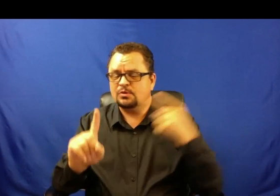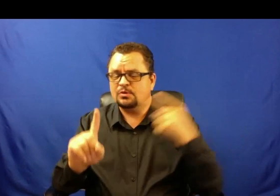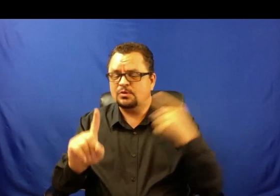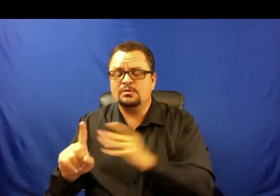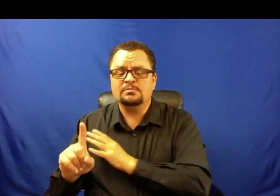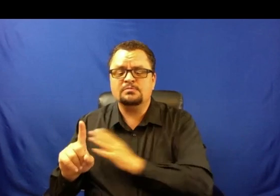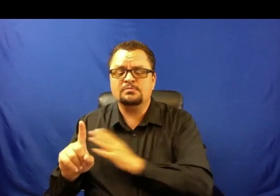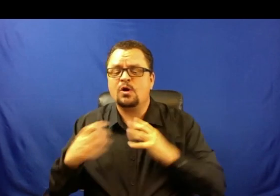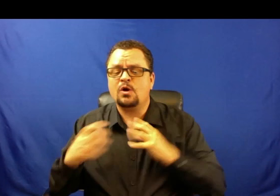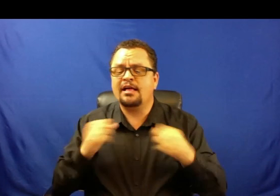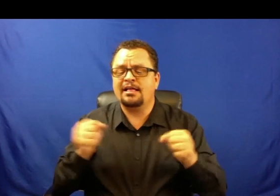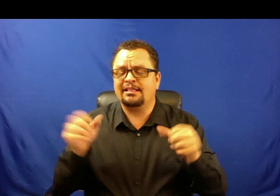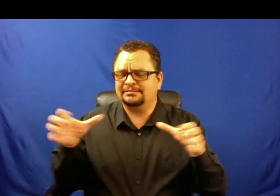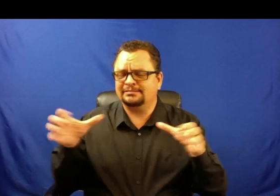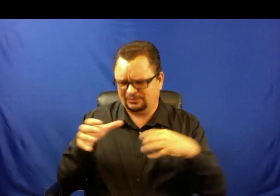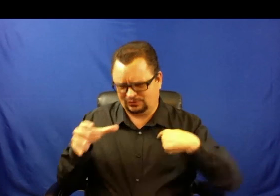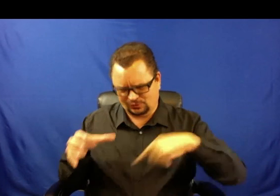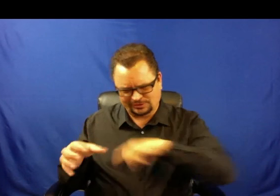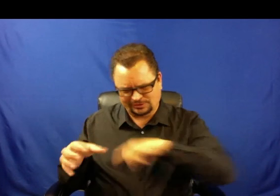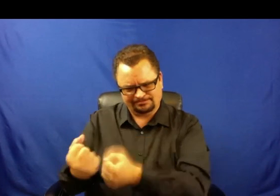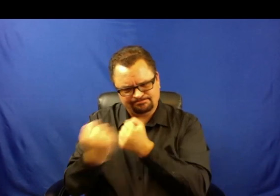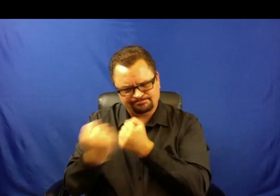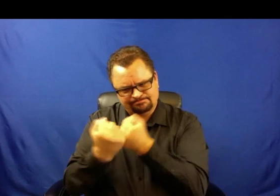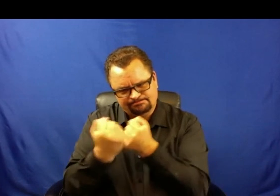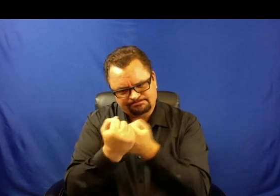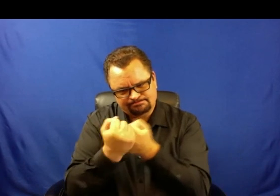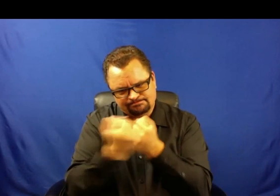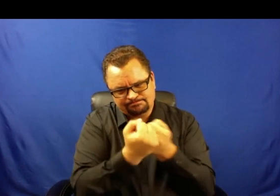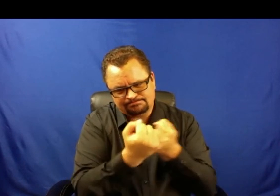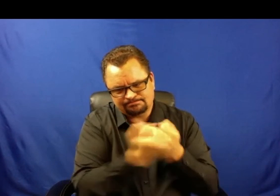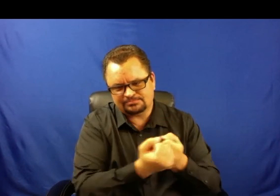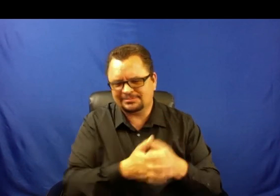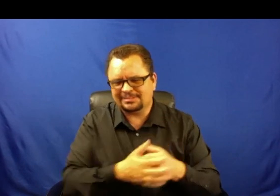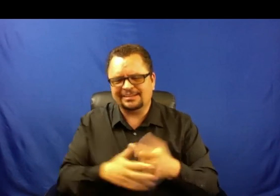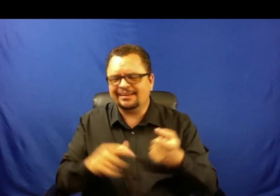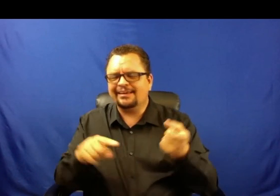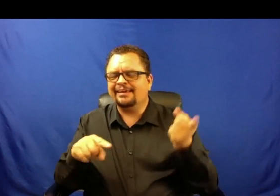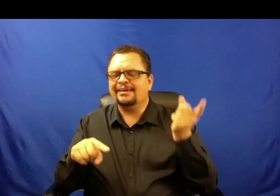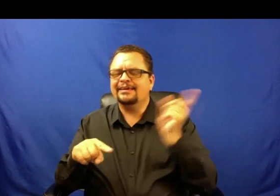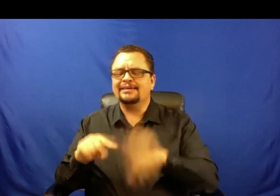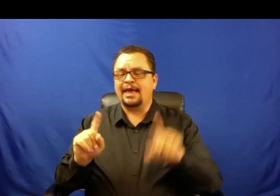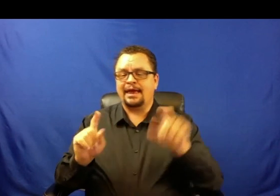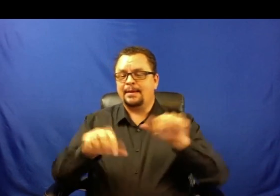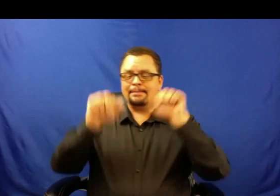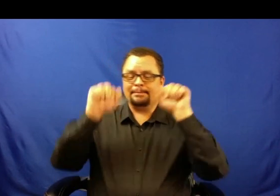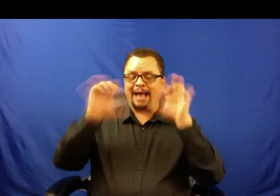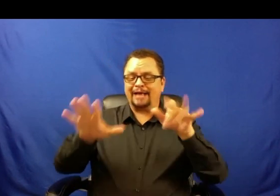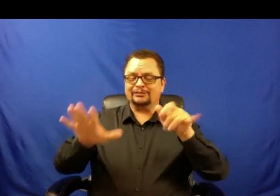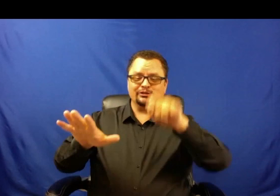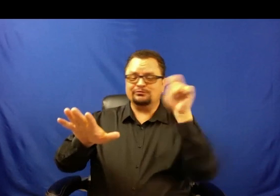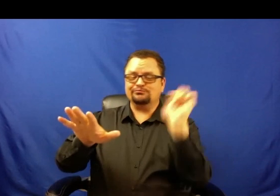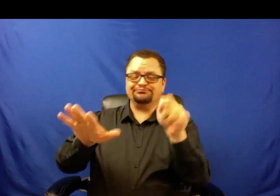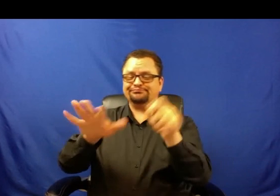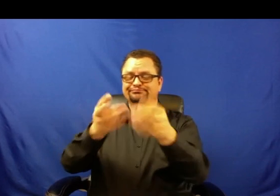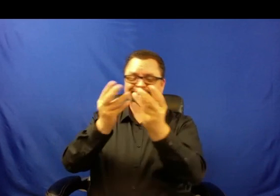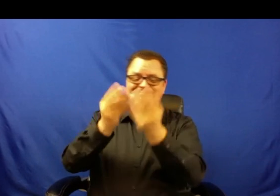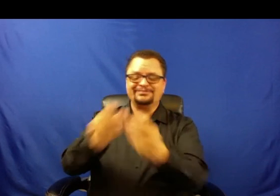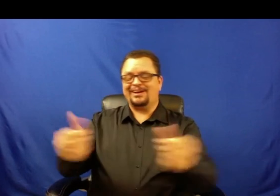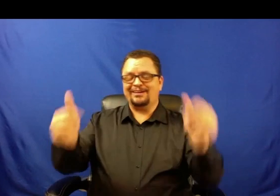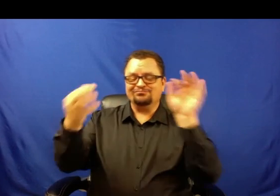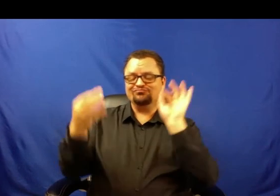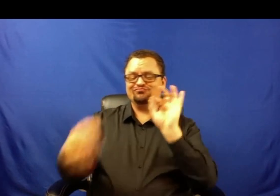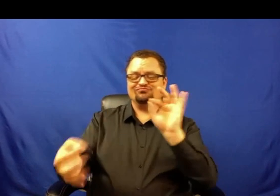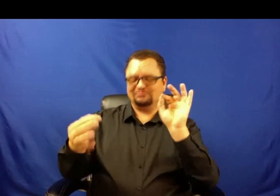materialize the staff that you need, but hopefully with additional resourcing, we can